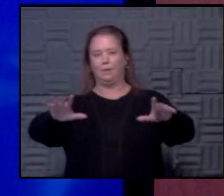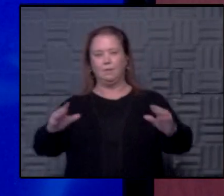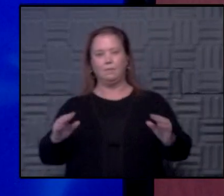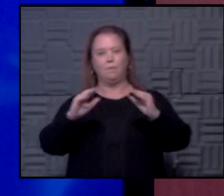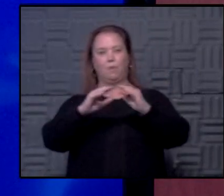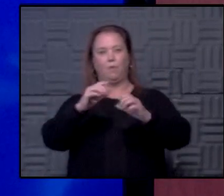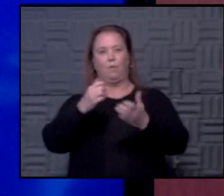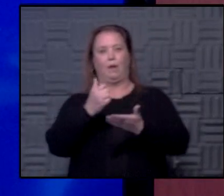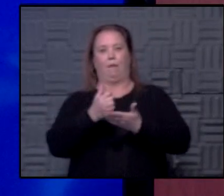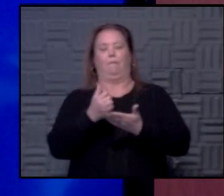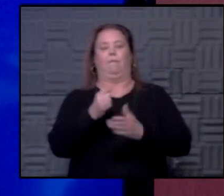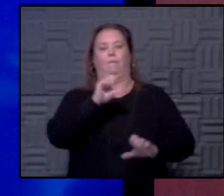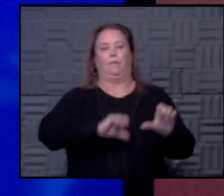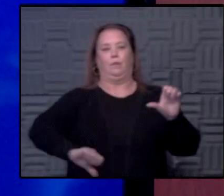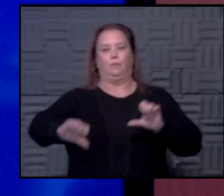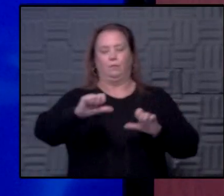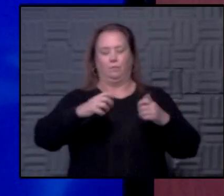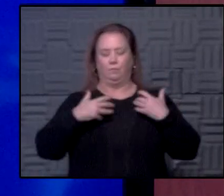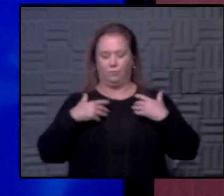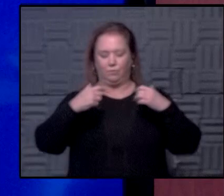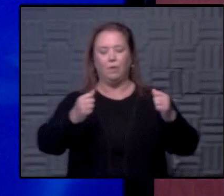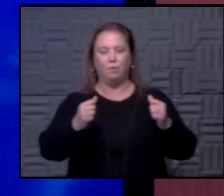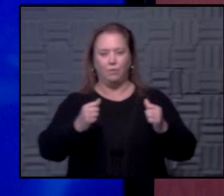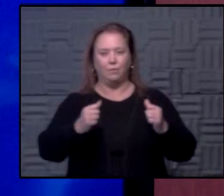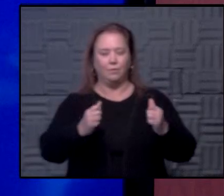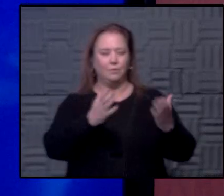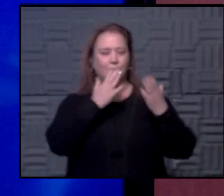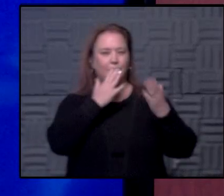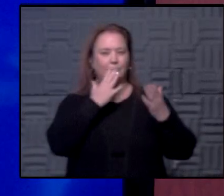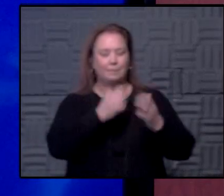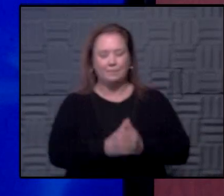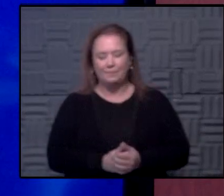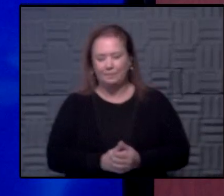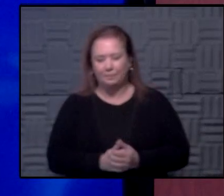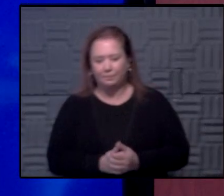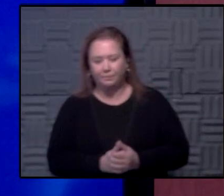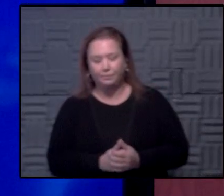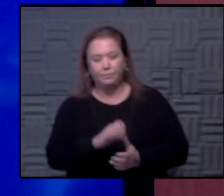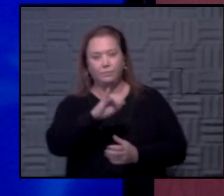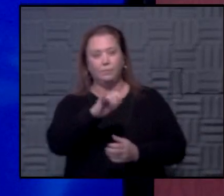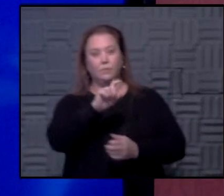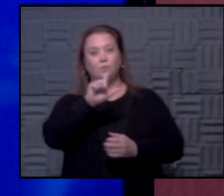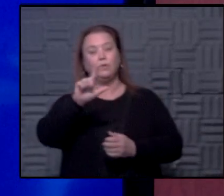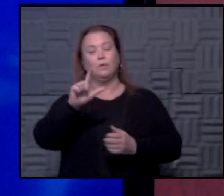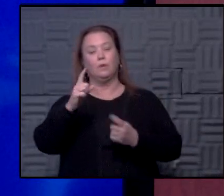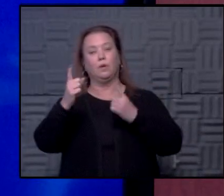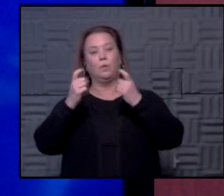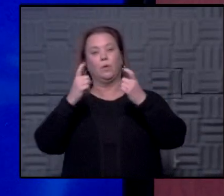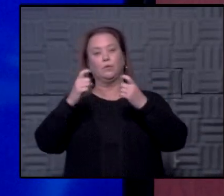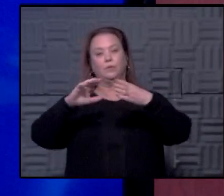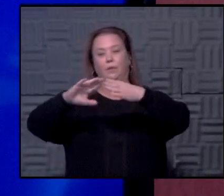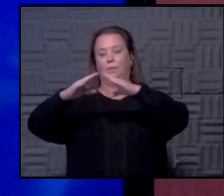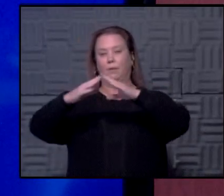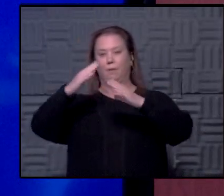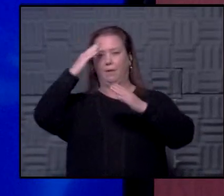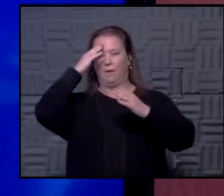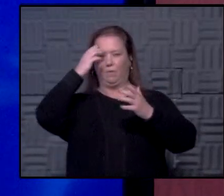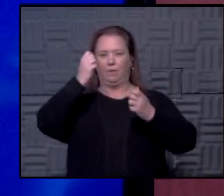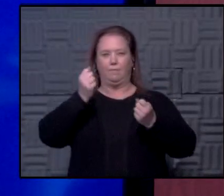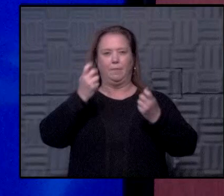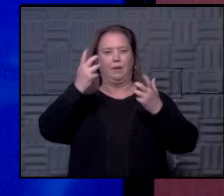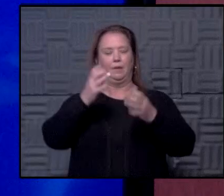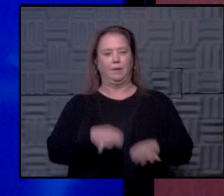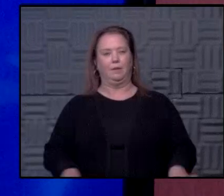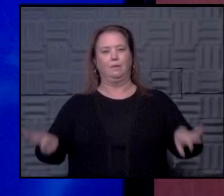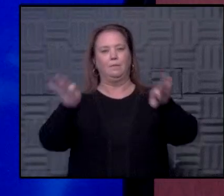together, the stronger we will be. So thank you all so much for that. Well, Jill, let's get to our questions from the community. I know we've got some